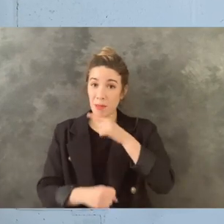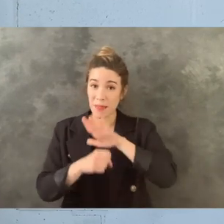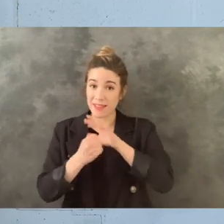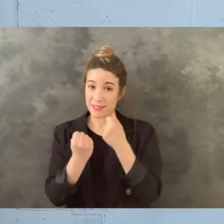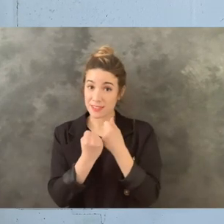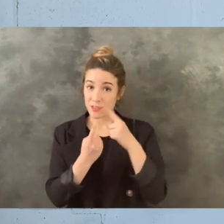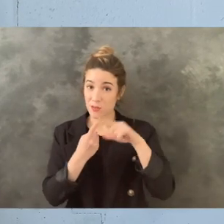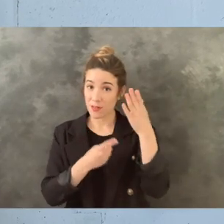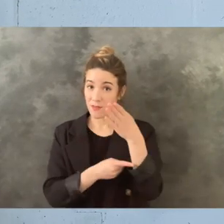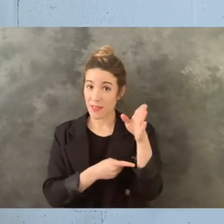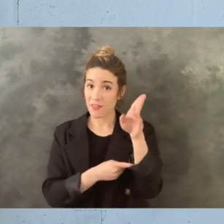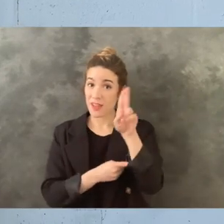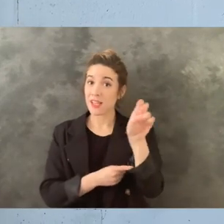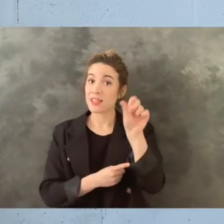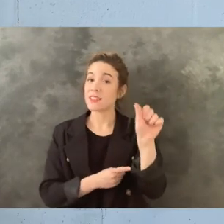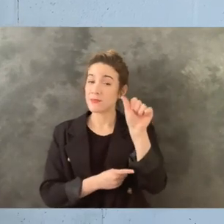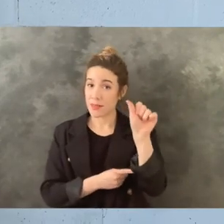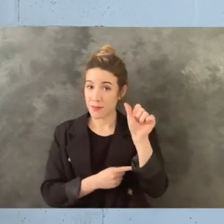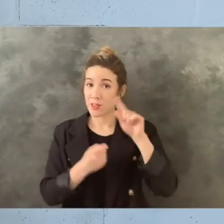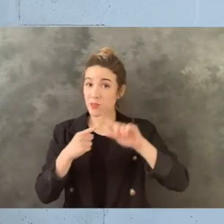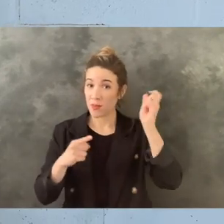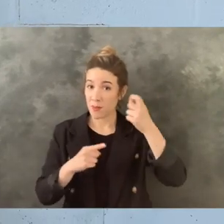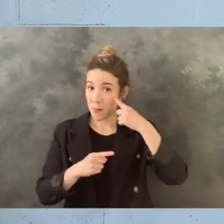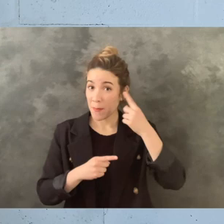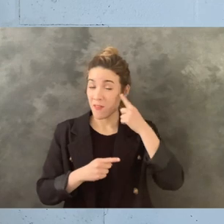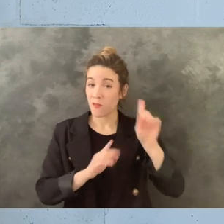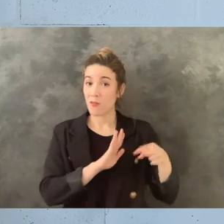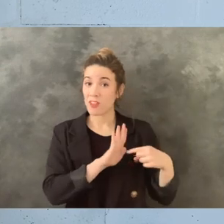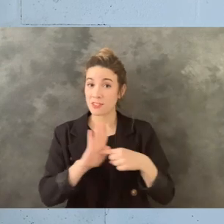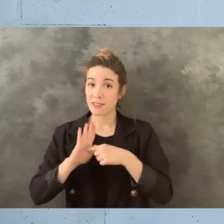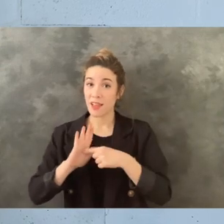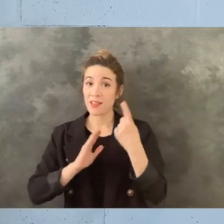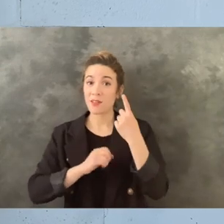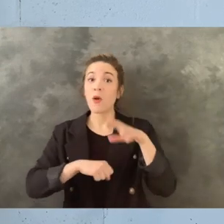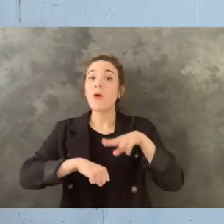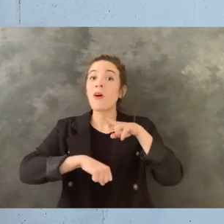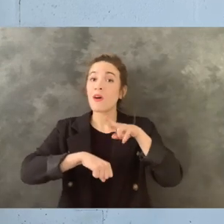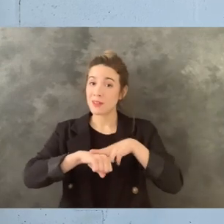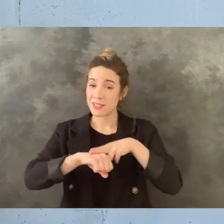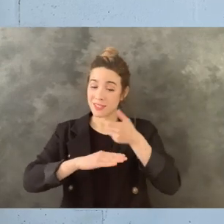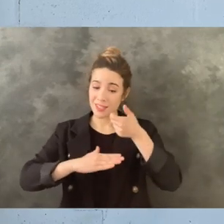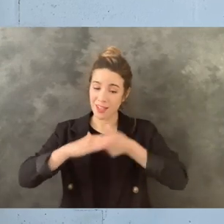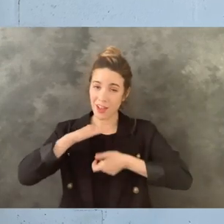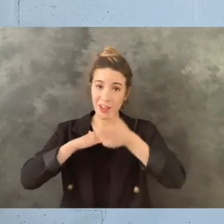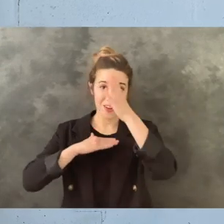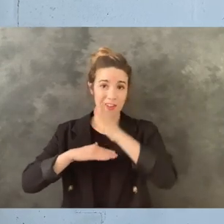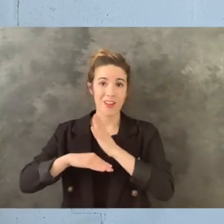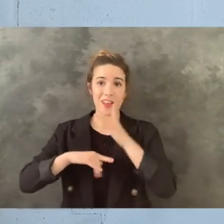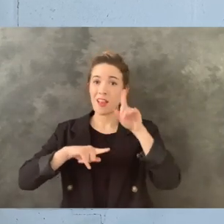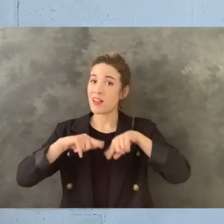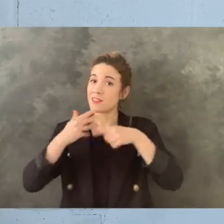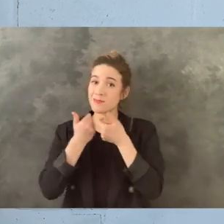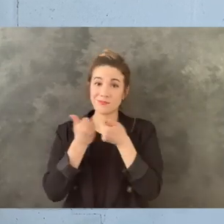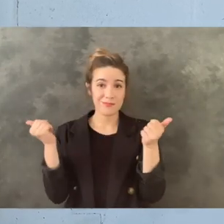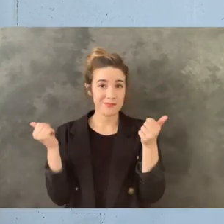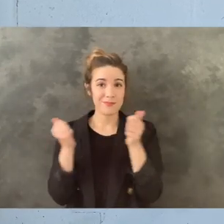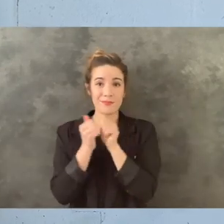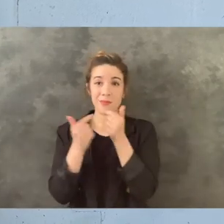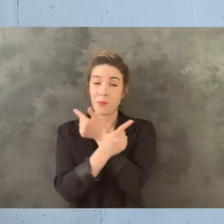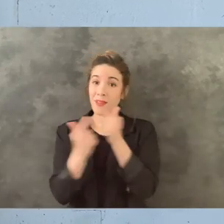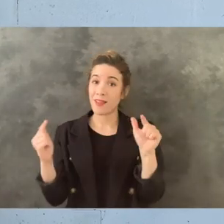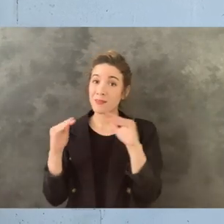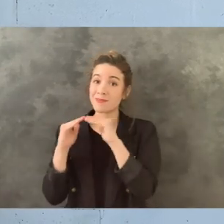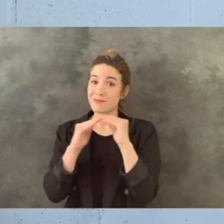pledge allegiance to the flag of the United States of America and to the republic for which it stands, one nation, under